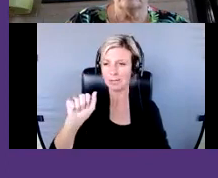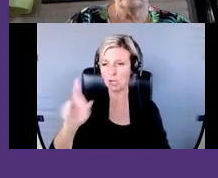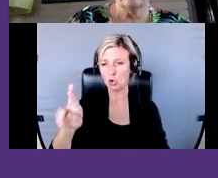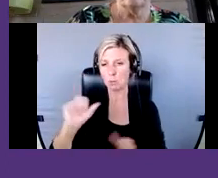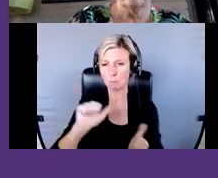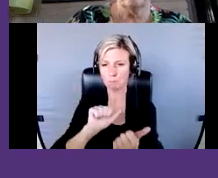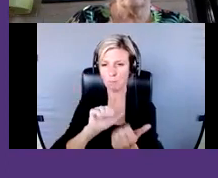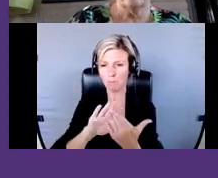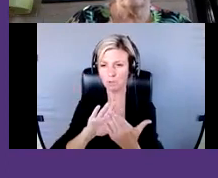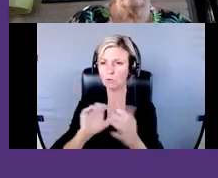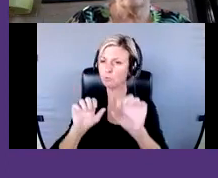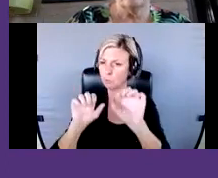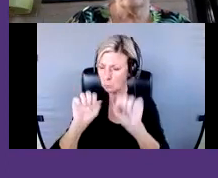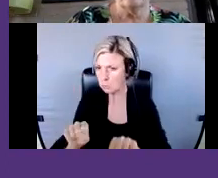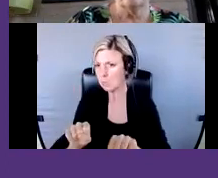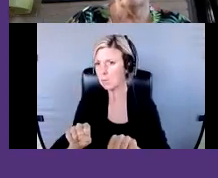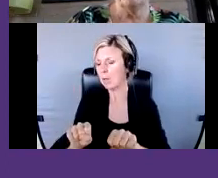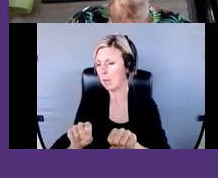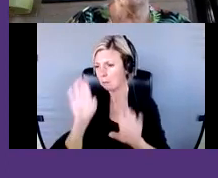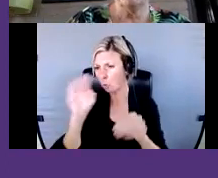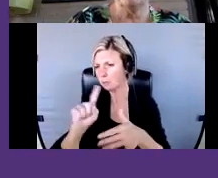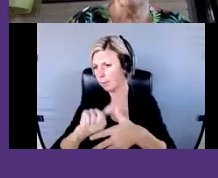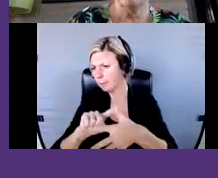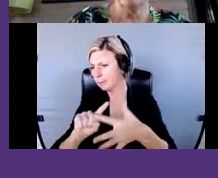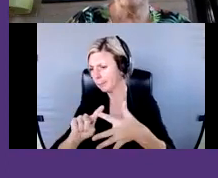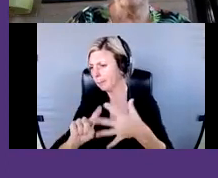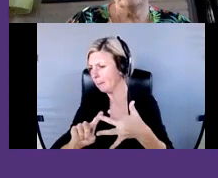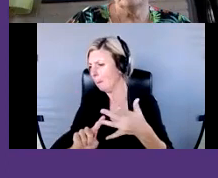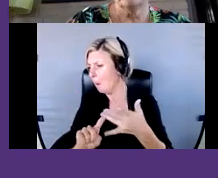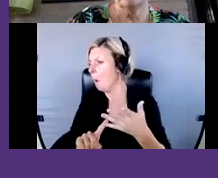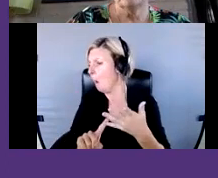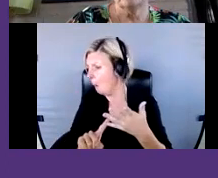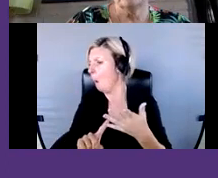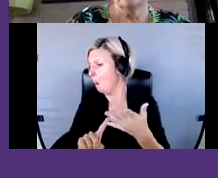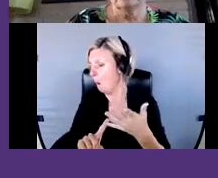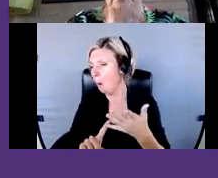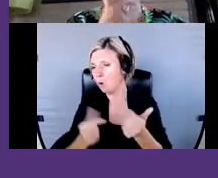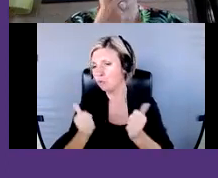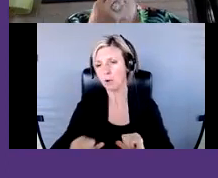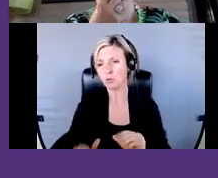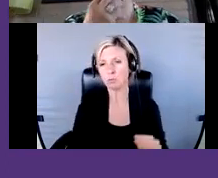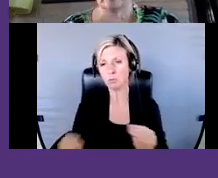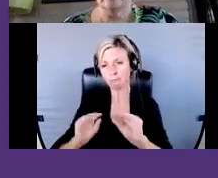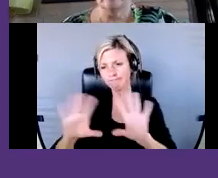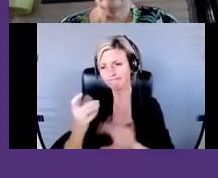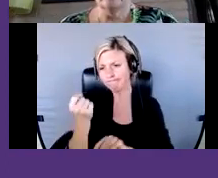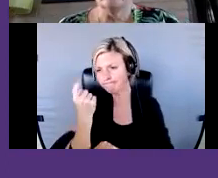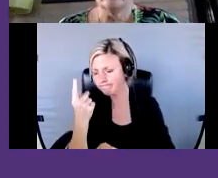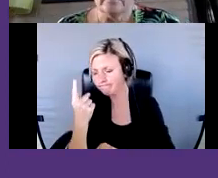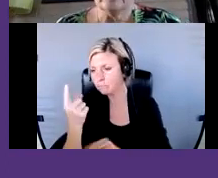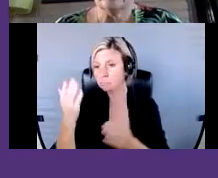some understanding. The other thing that families can do is work around the person with a mental